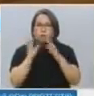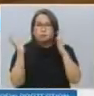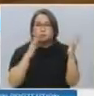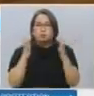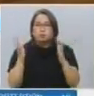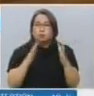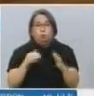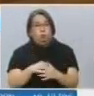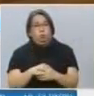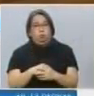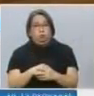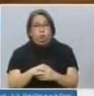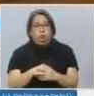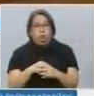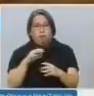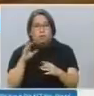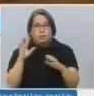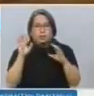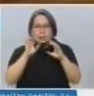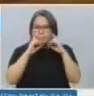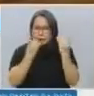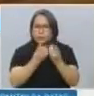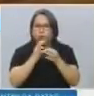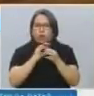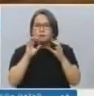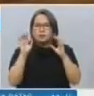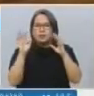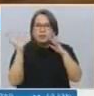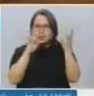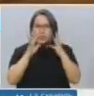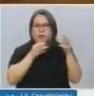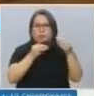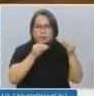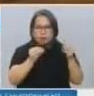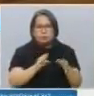Disaster Management, an interagency,